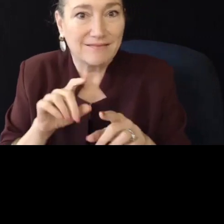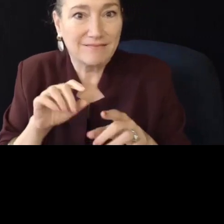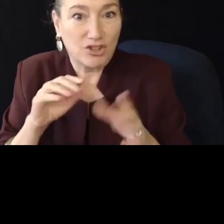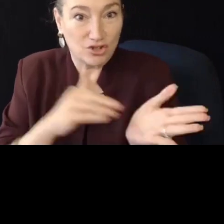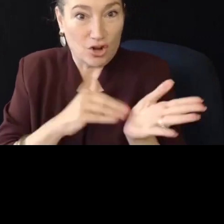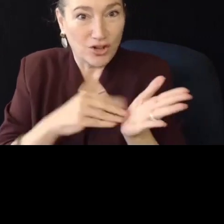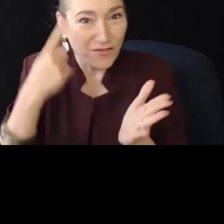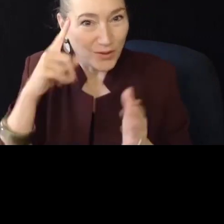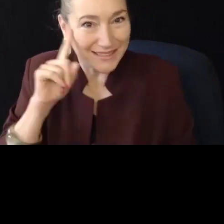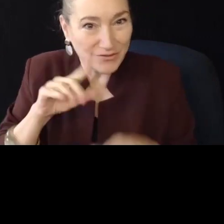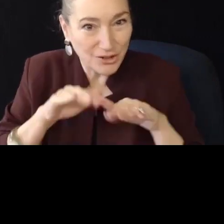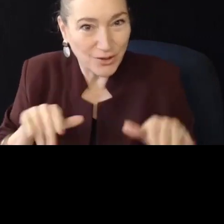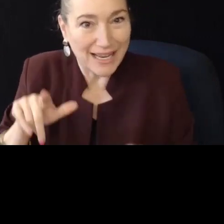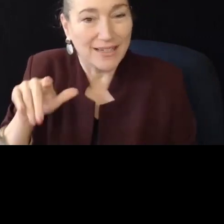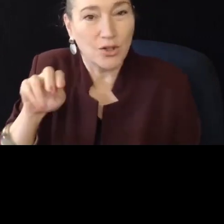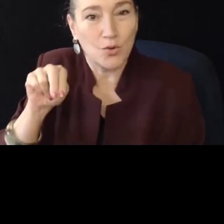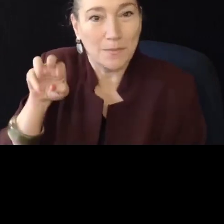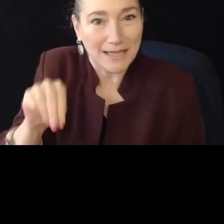becoming a